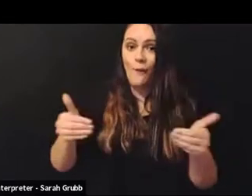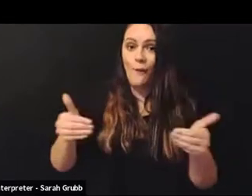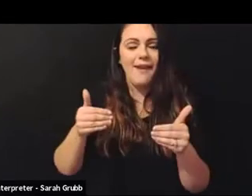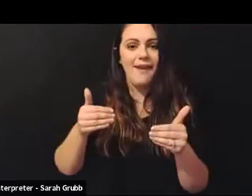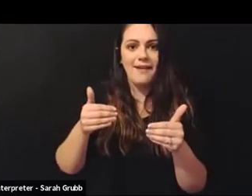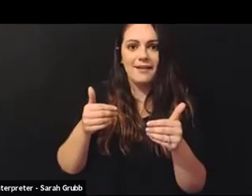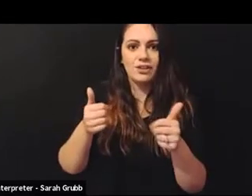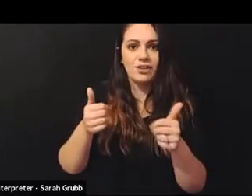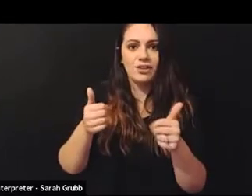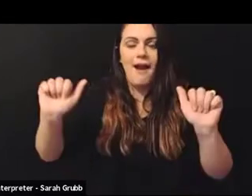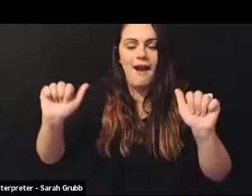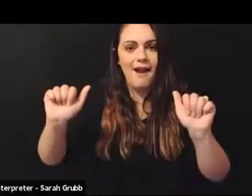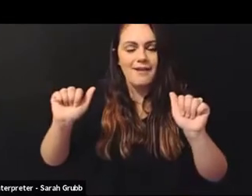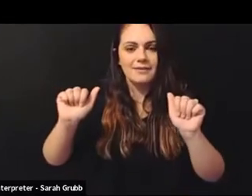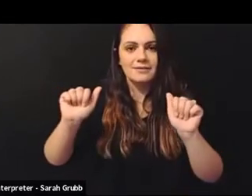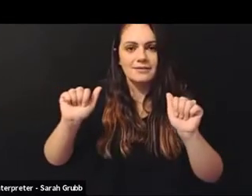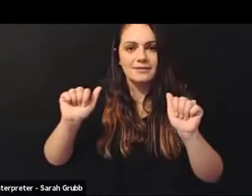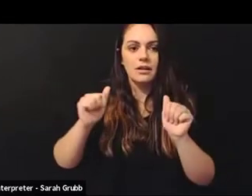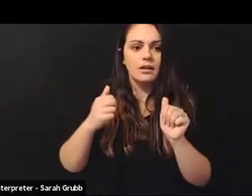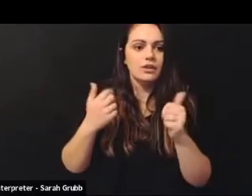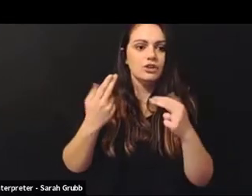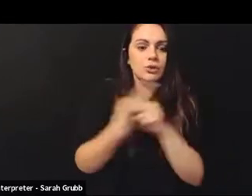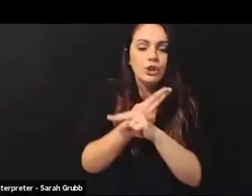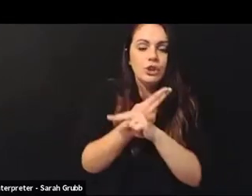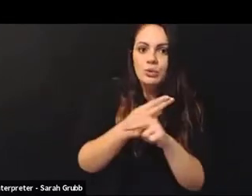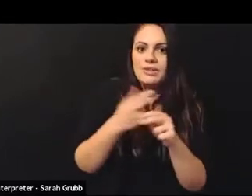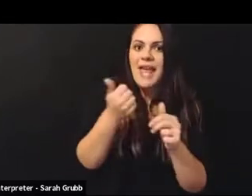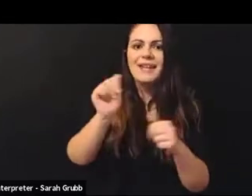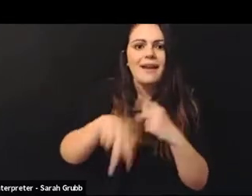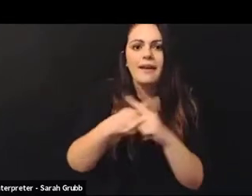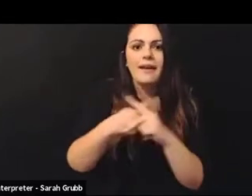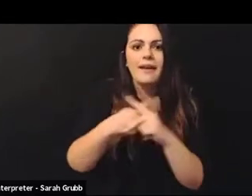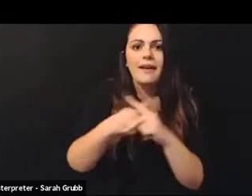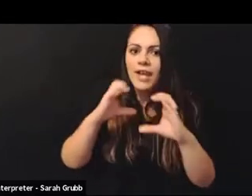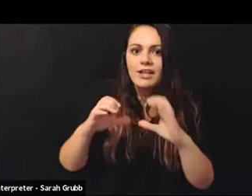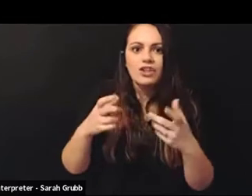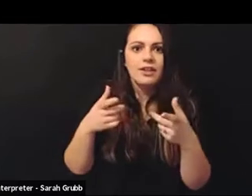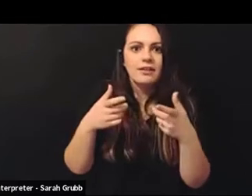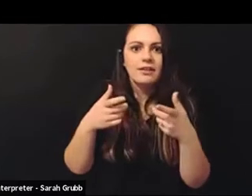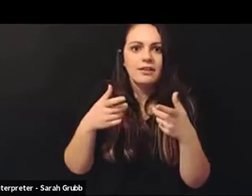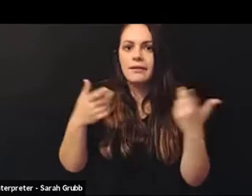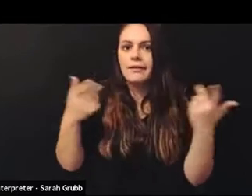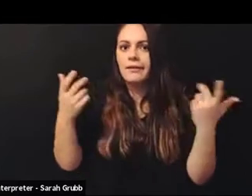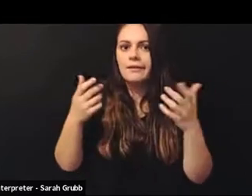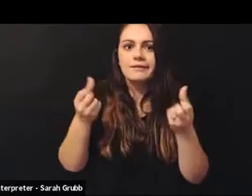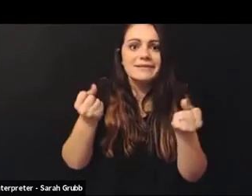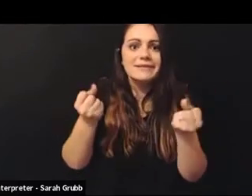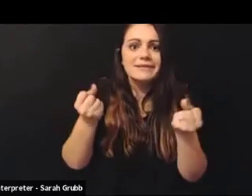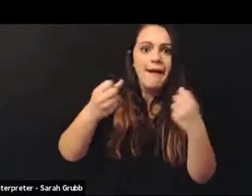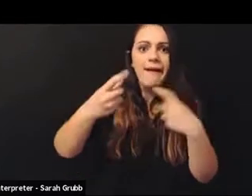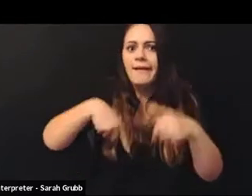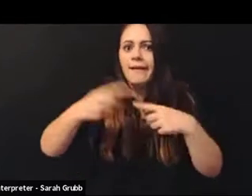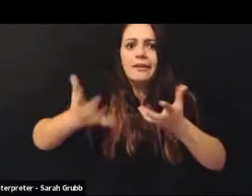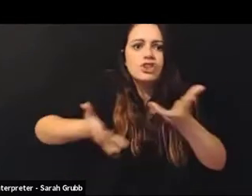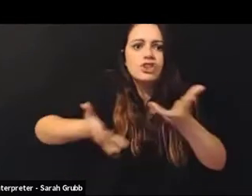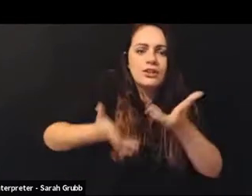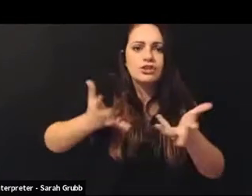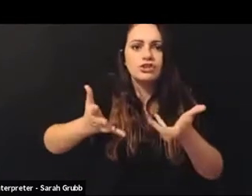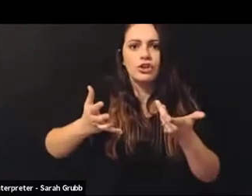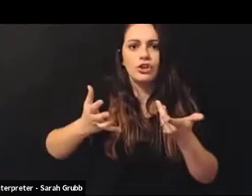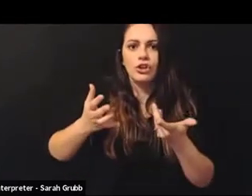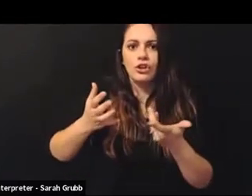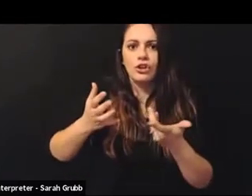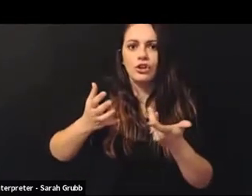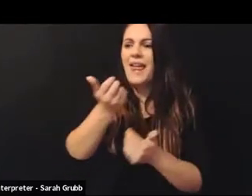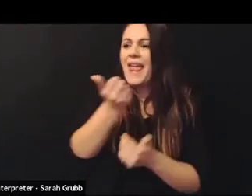use language, whether it's spoken or signed or gestured. Okay, so all of that, we're going to acknowledge it and we're going to build upon